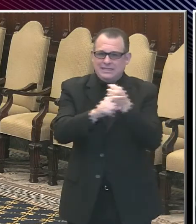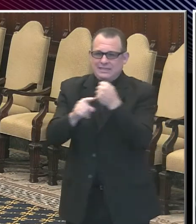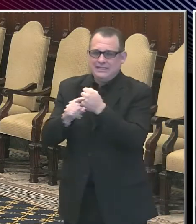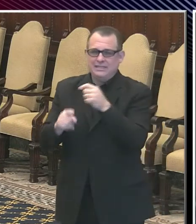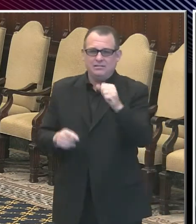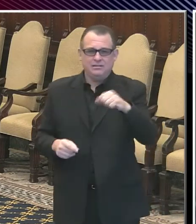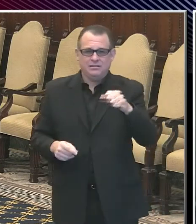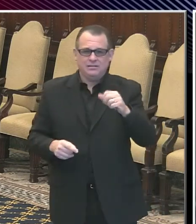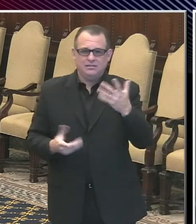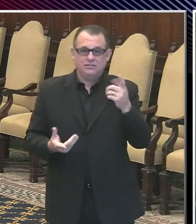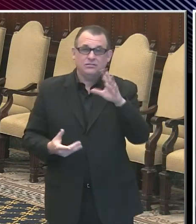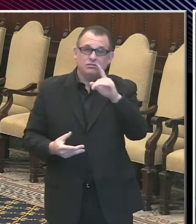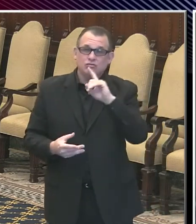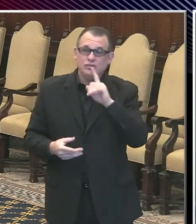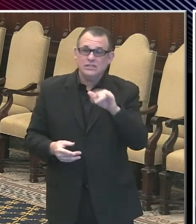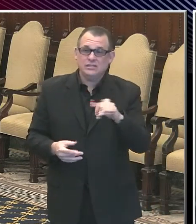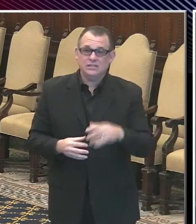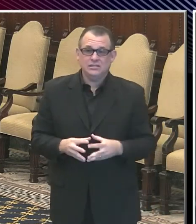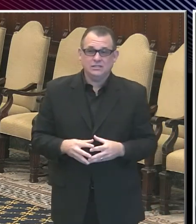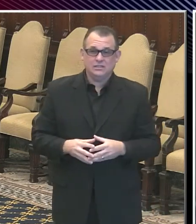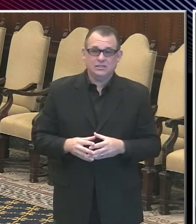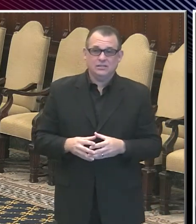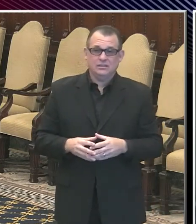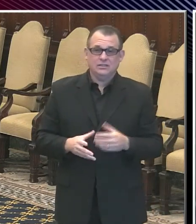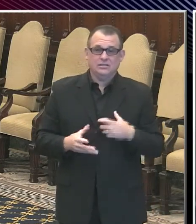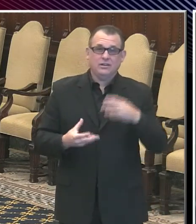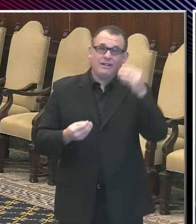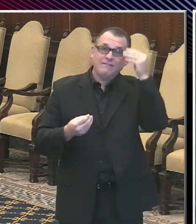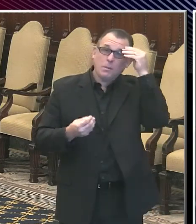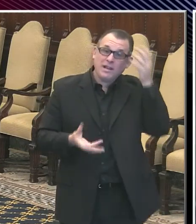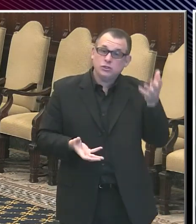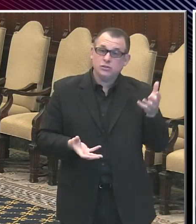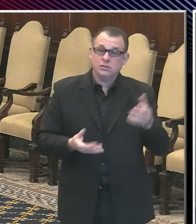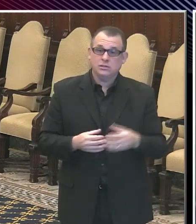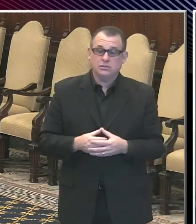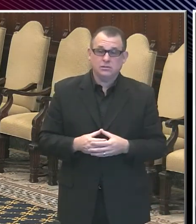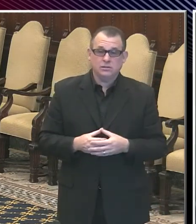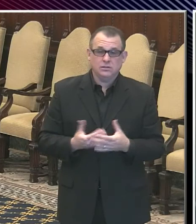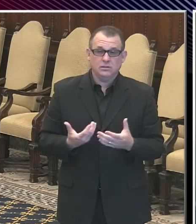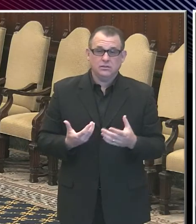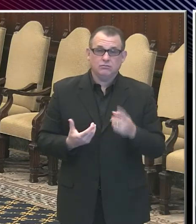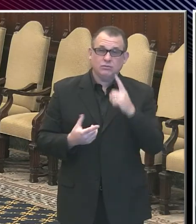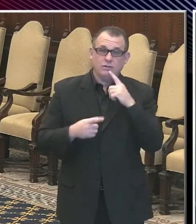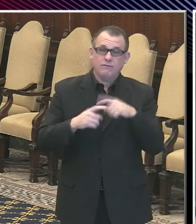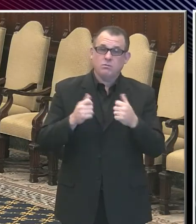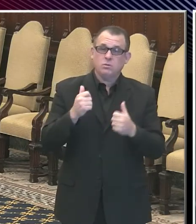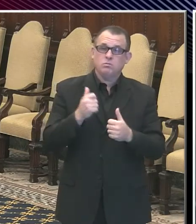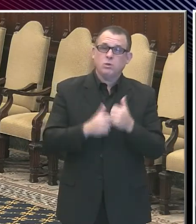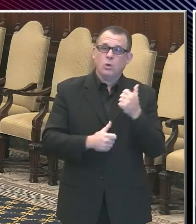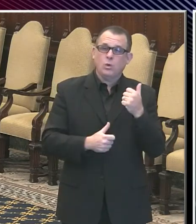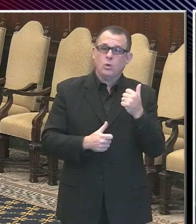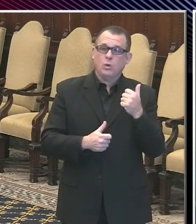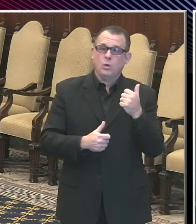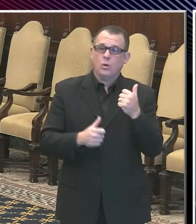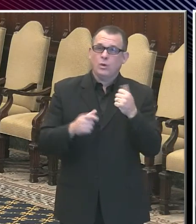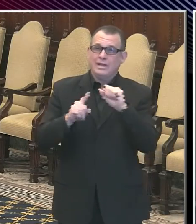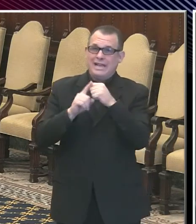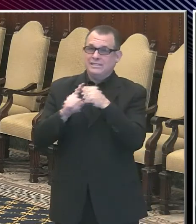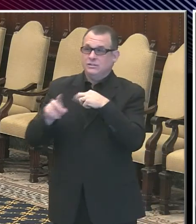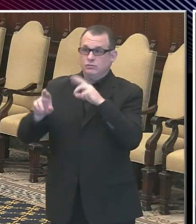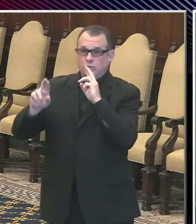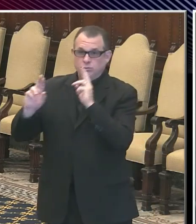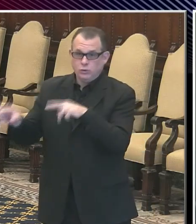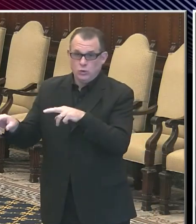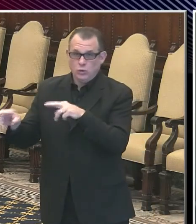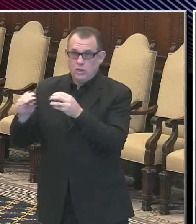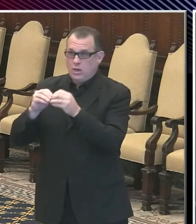say definitive is we got that information by, not for all of them, but for the large majority of them, from matching our case reporting database, which just has